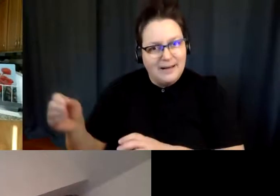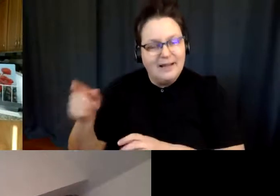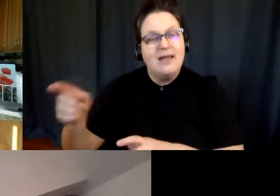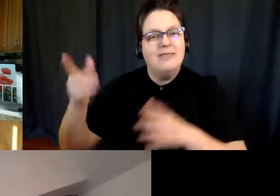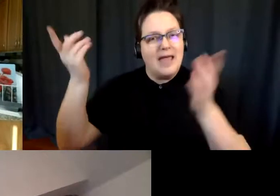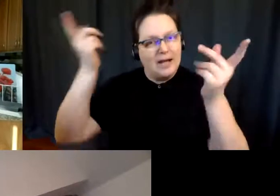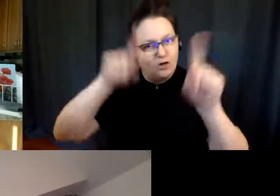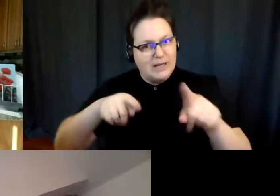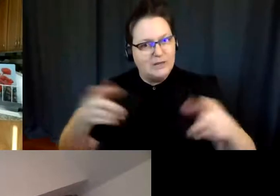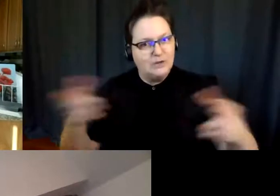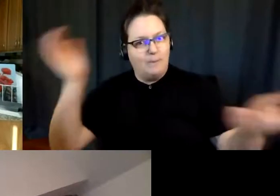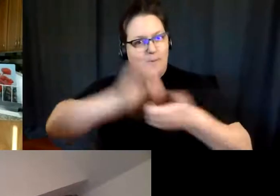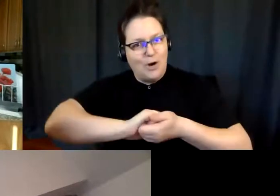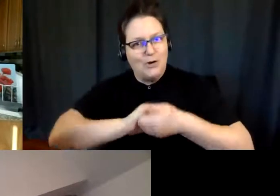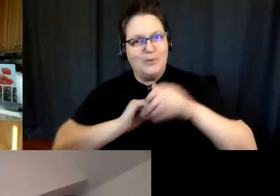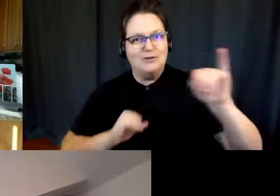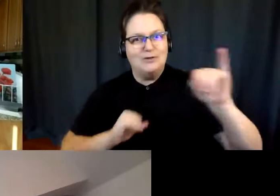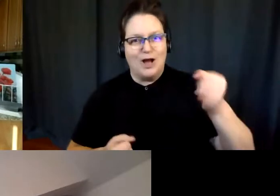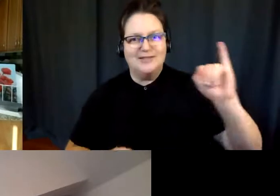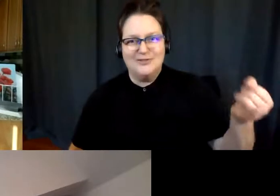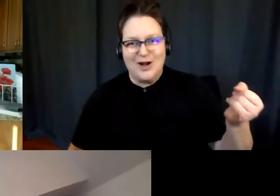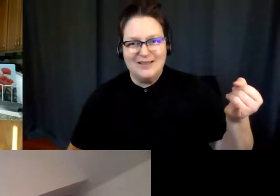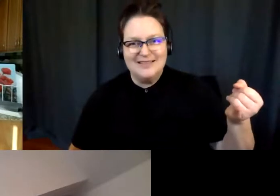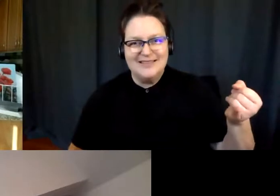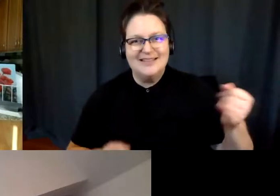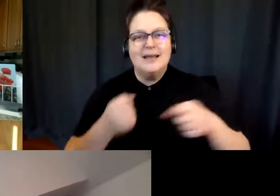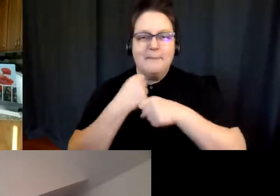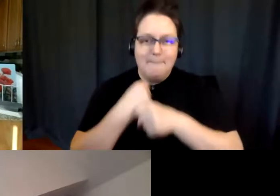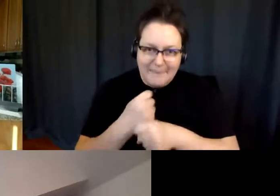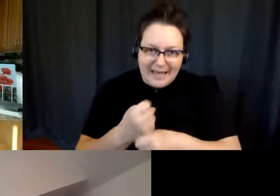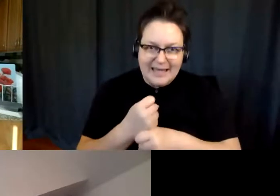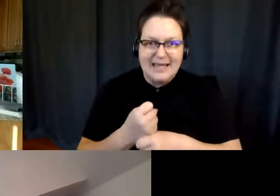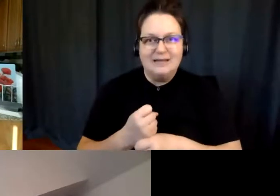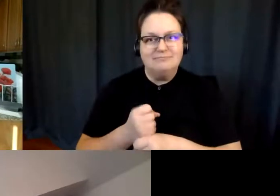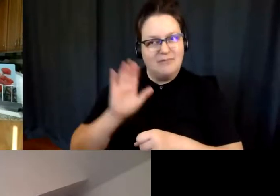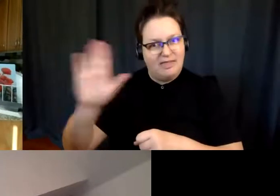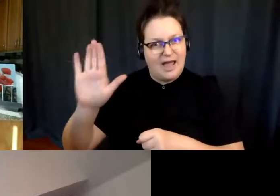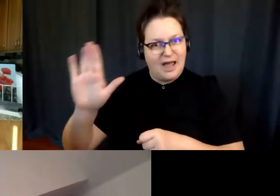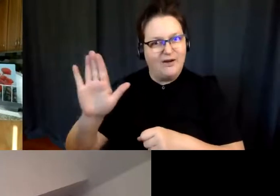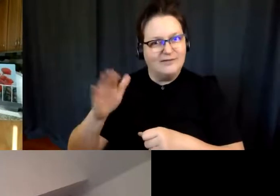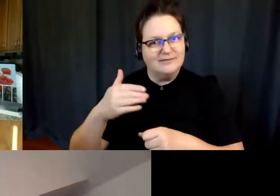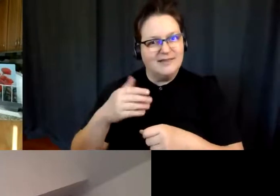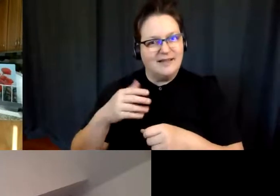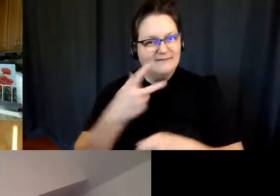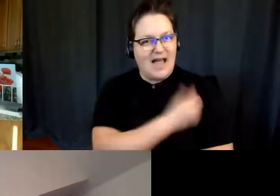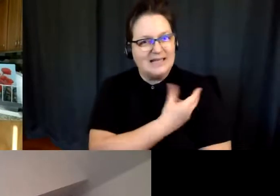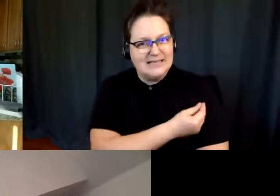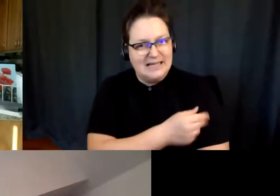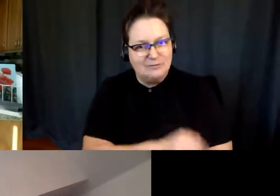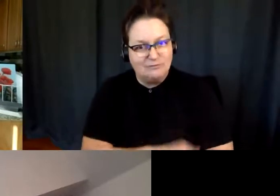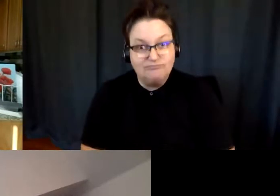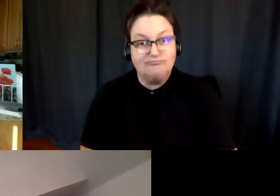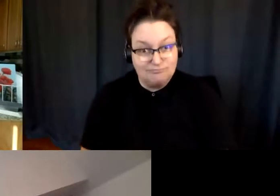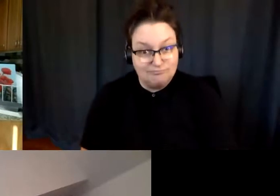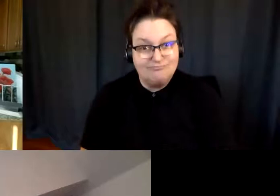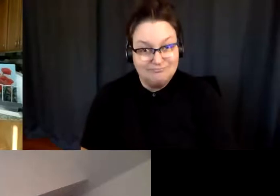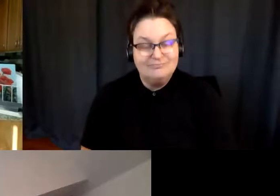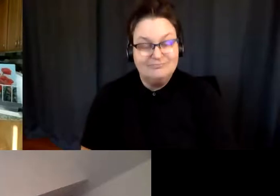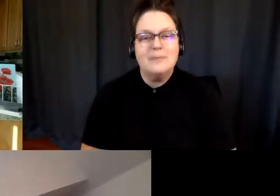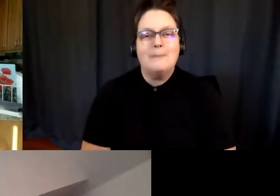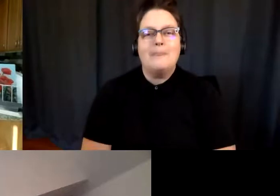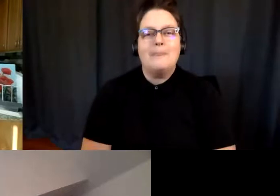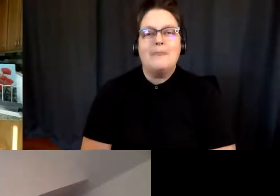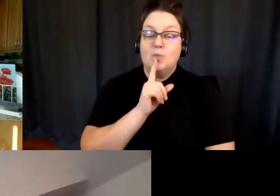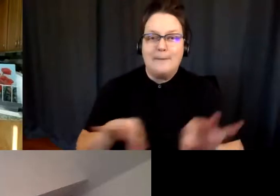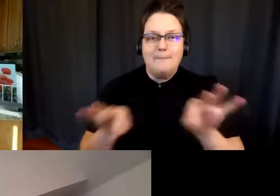partner with Johnson & Johnson in manufacturing their vaccine. And this was really important because